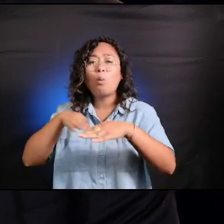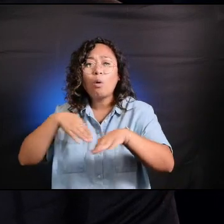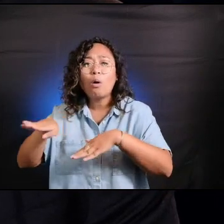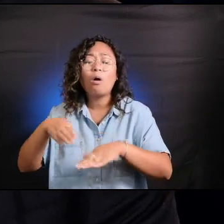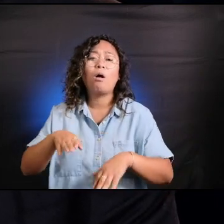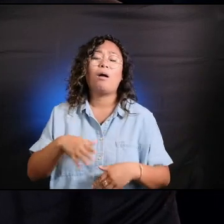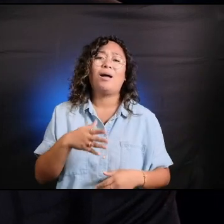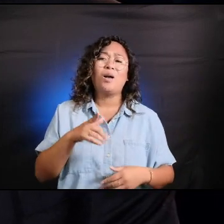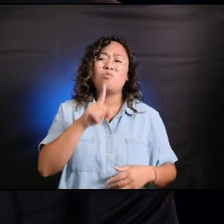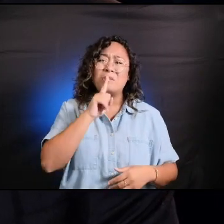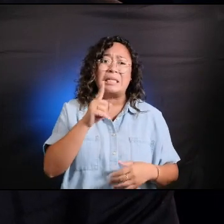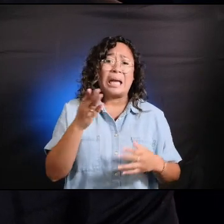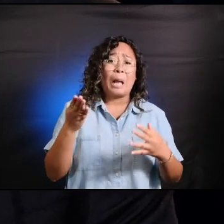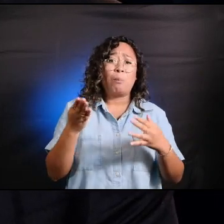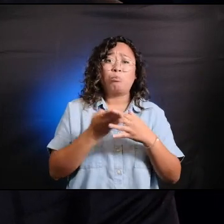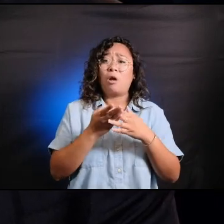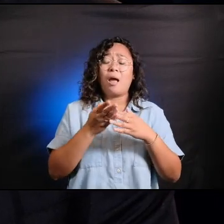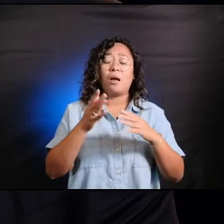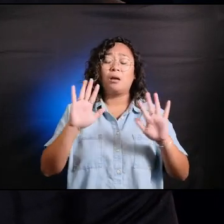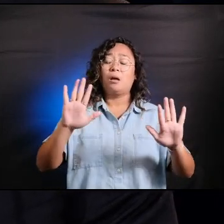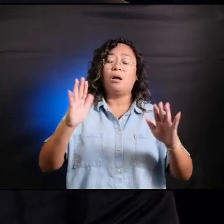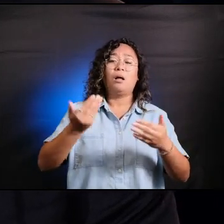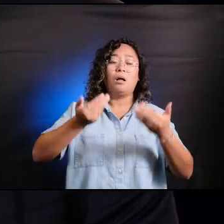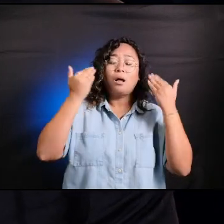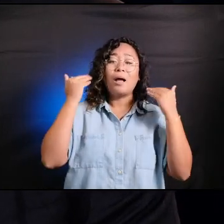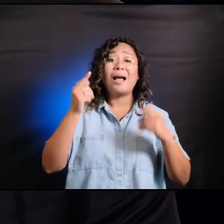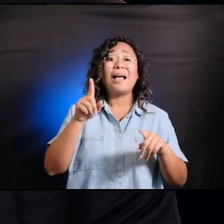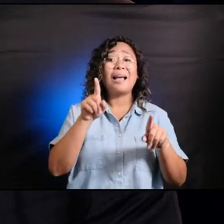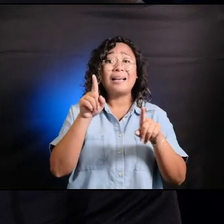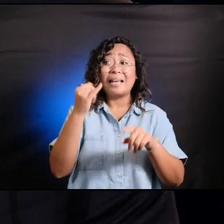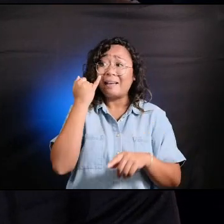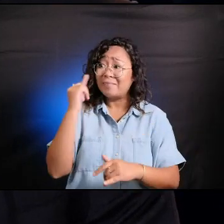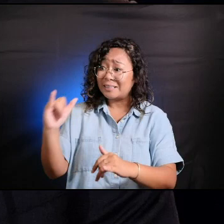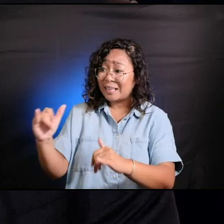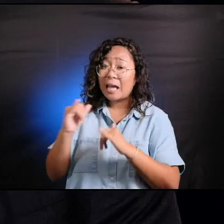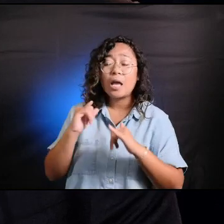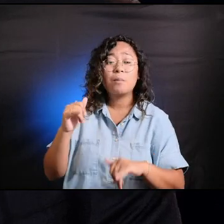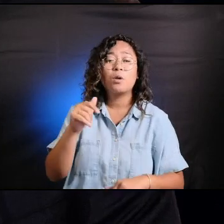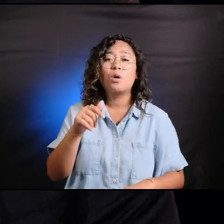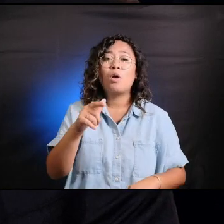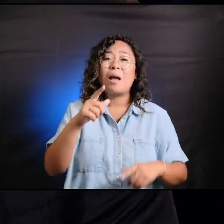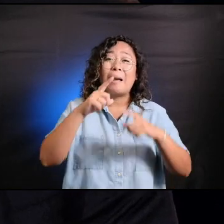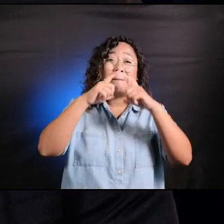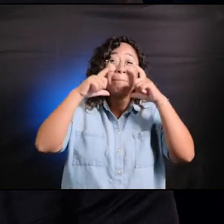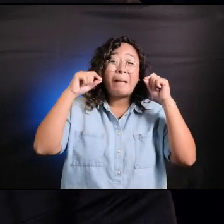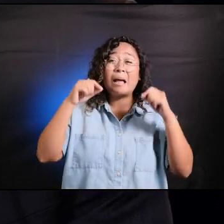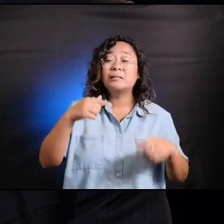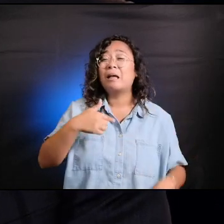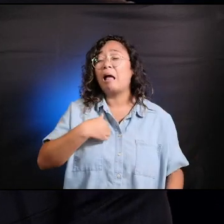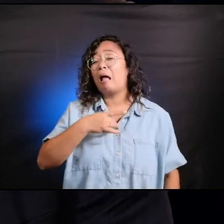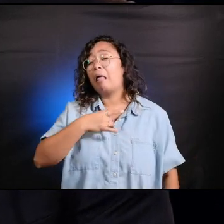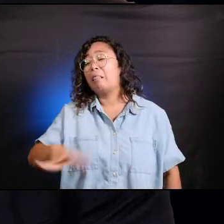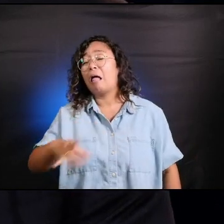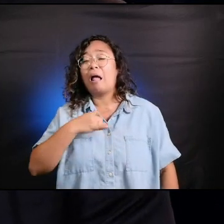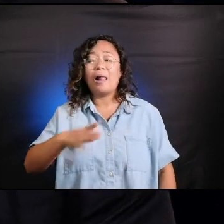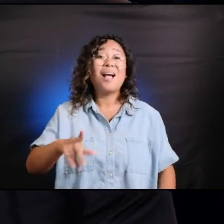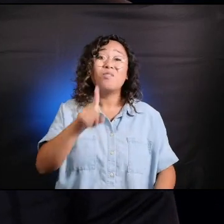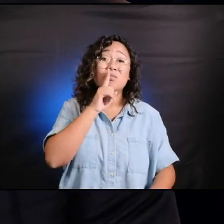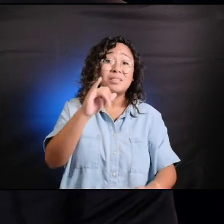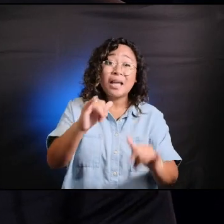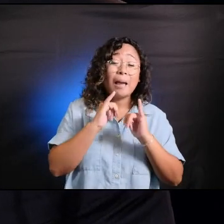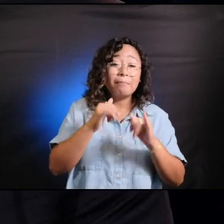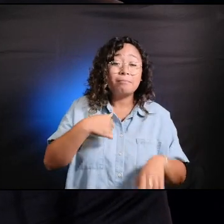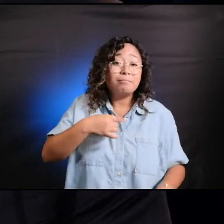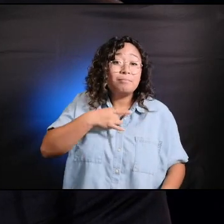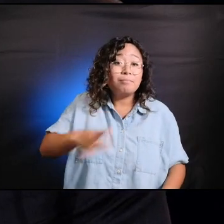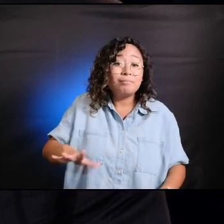know, take a break from the mask. And if you're like me, you know, you don't really like the mask. I know you guys don't like it. I don't like it either. But we have to